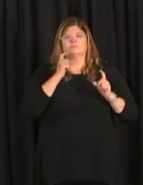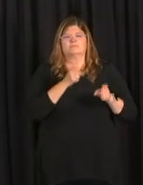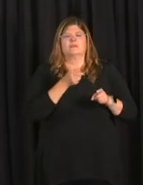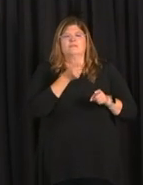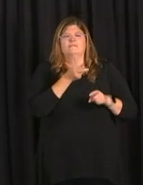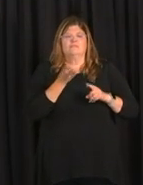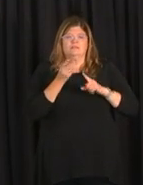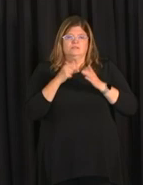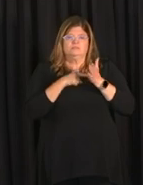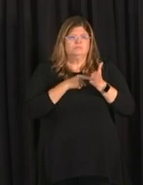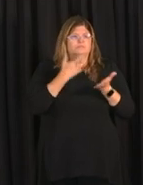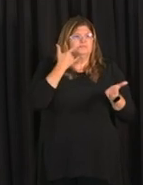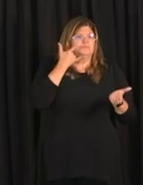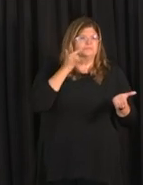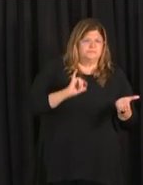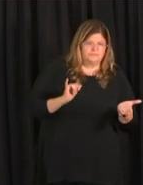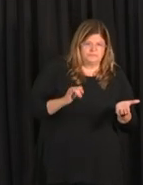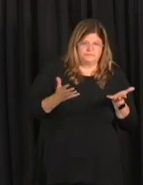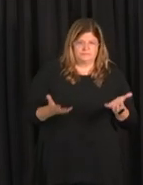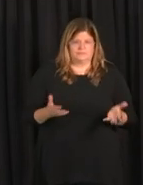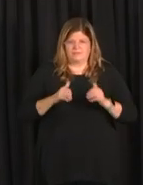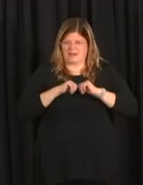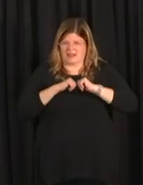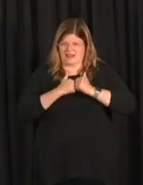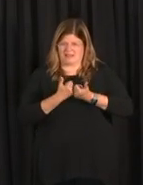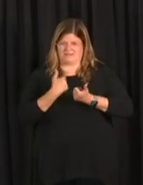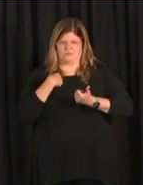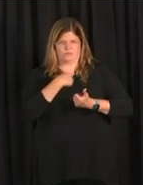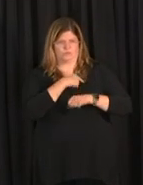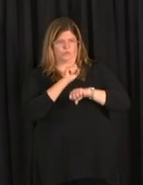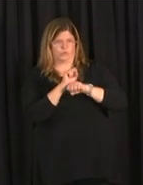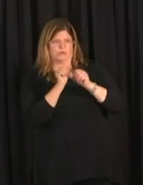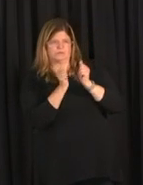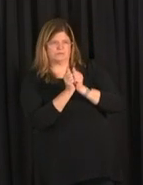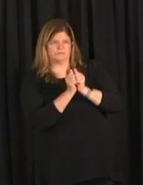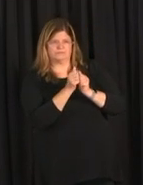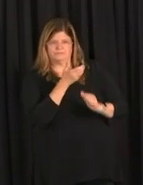examples of how we are working with that.